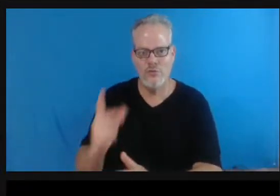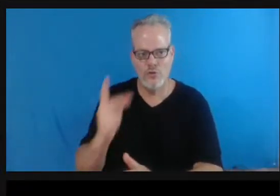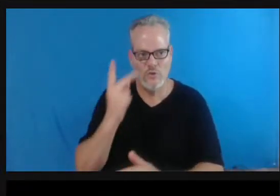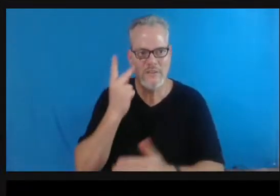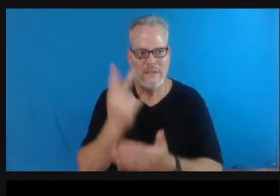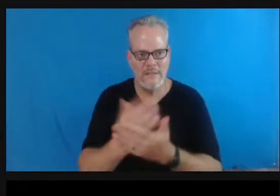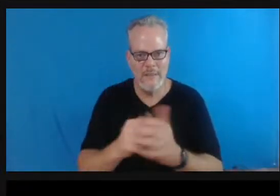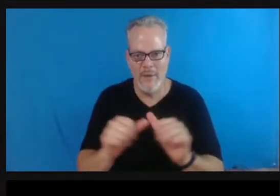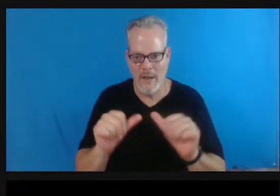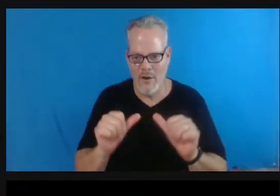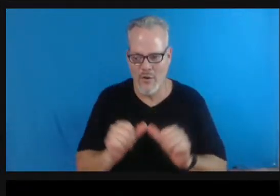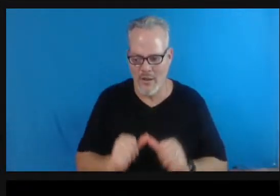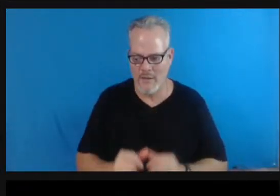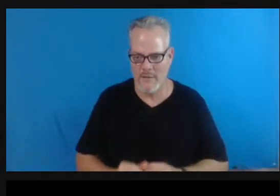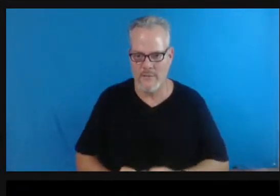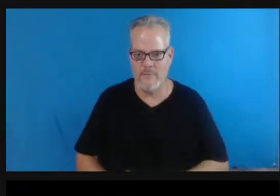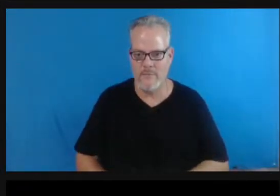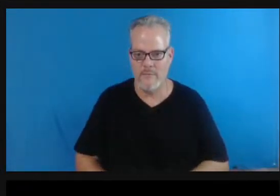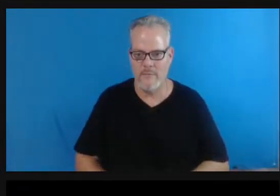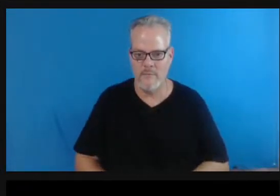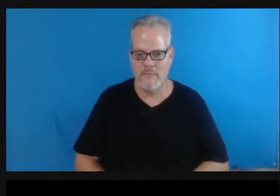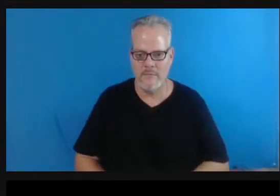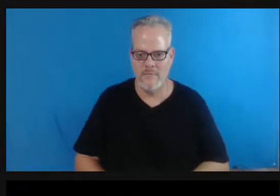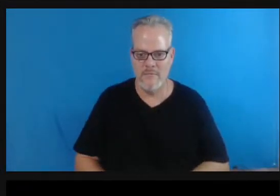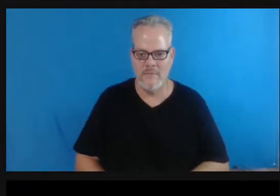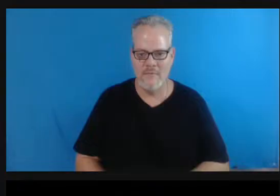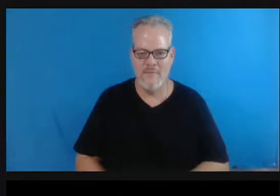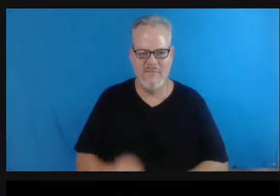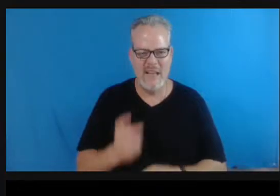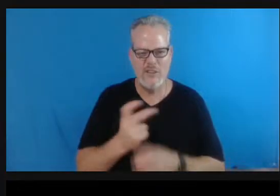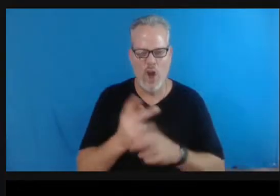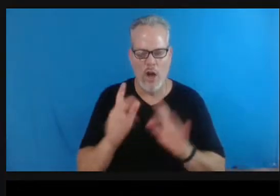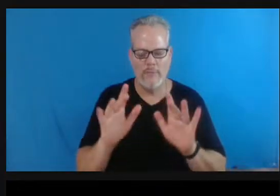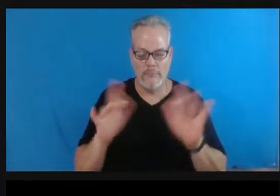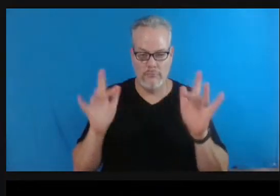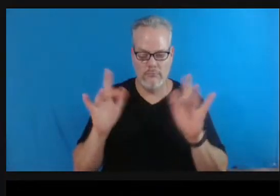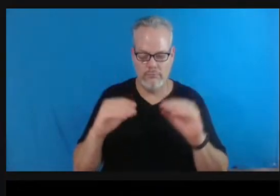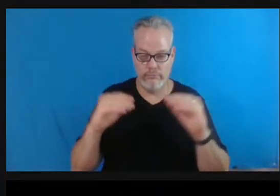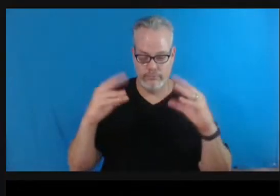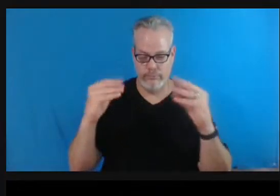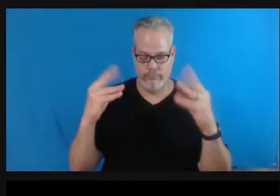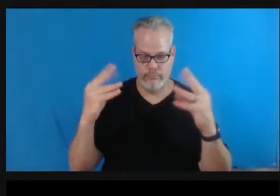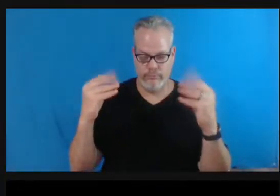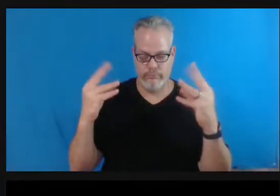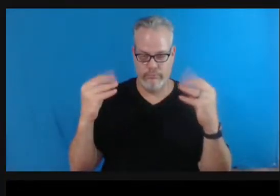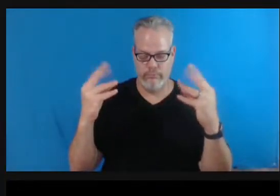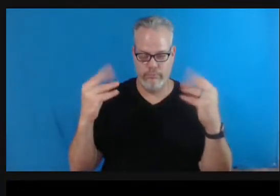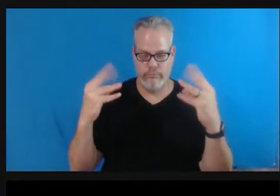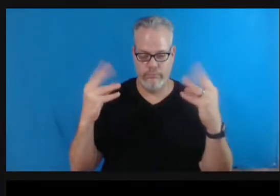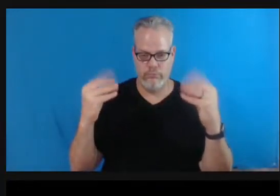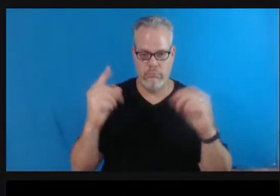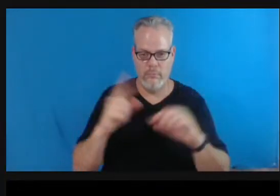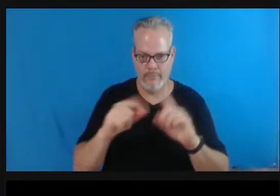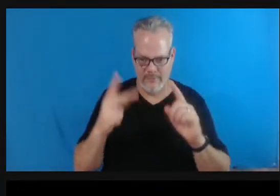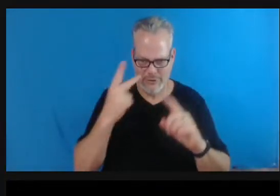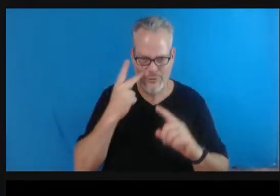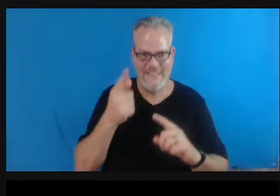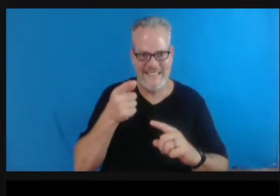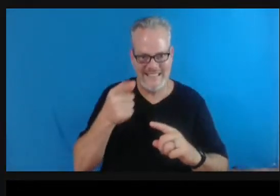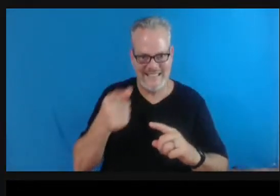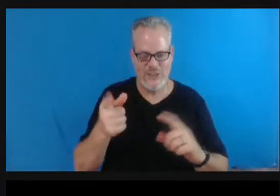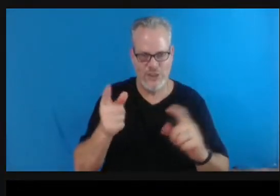too. No, it's a little flashy, but look, it looks like right here, this little pad, you can see wiggling up and down, and this one you